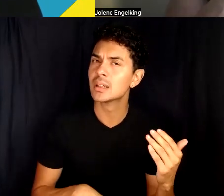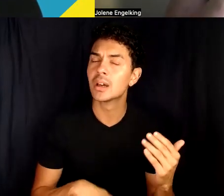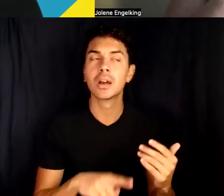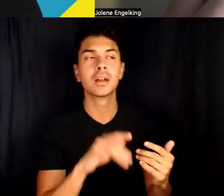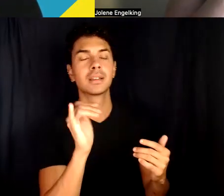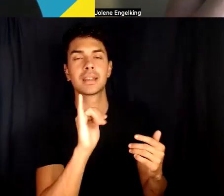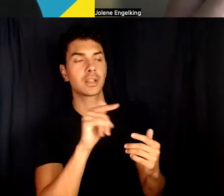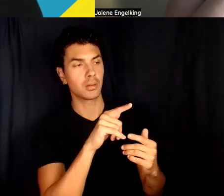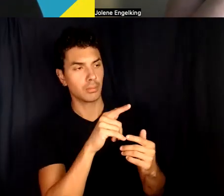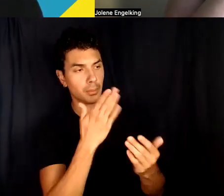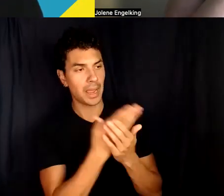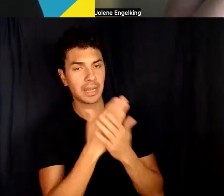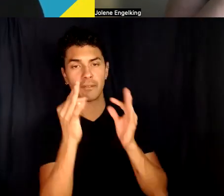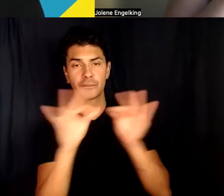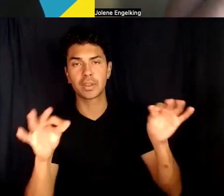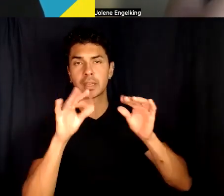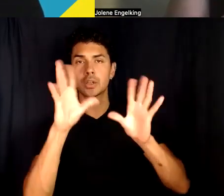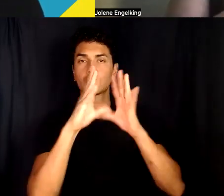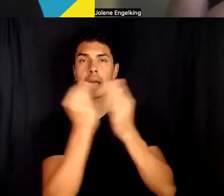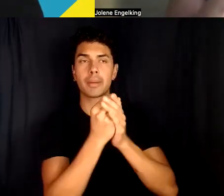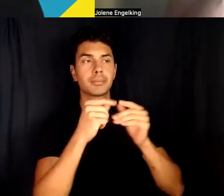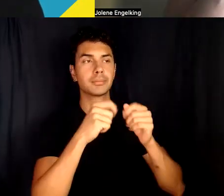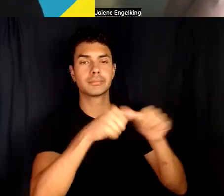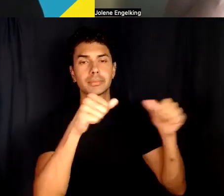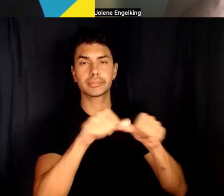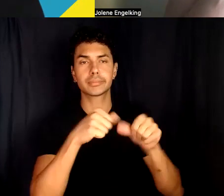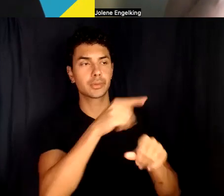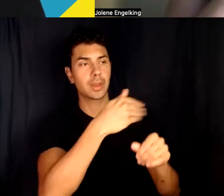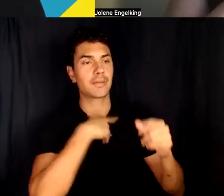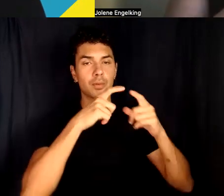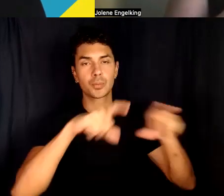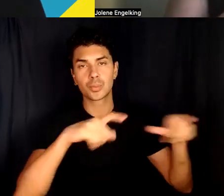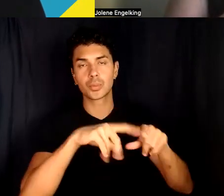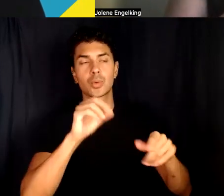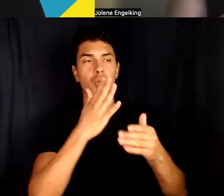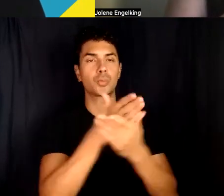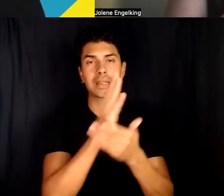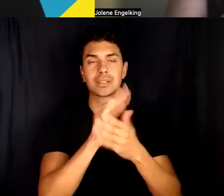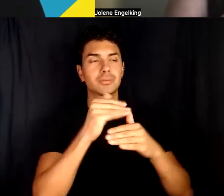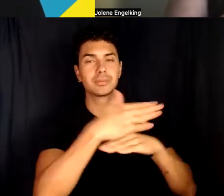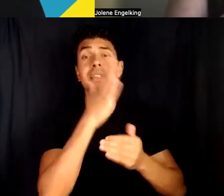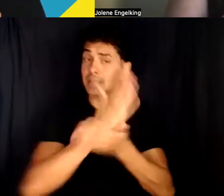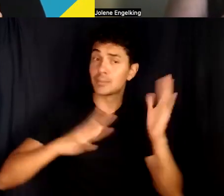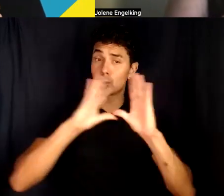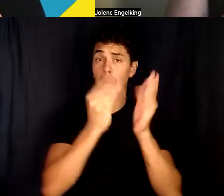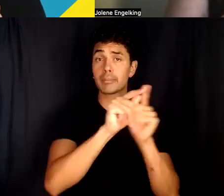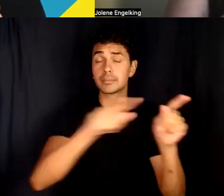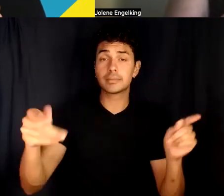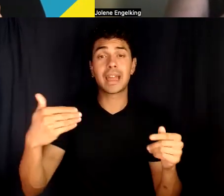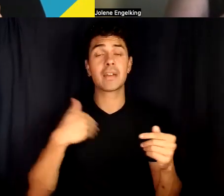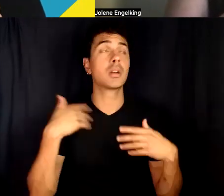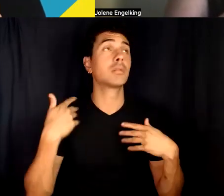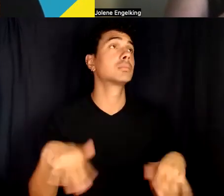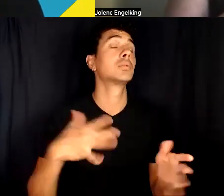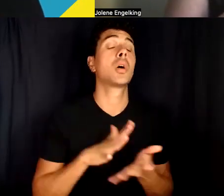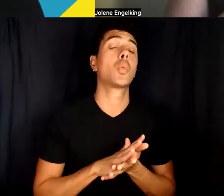check from their tribe, or that we all have mineral rights, or all these different things. There are some tribes out there that are incredibly